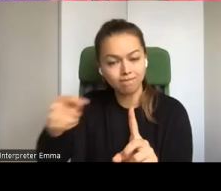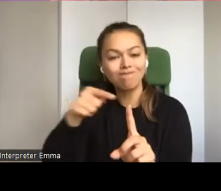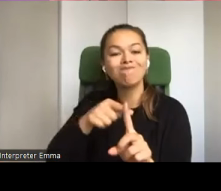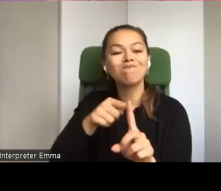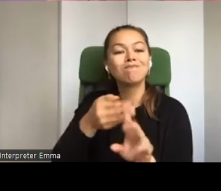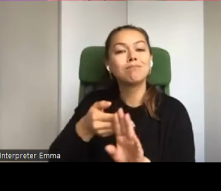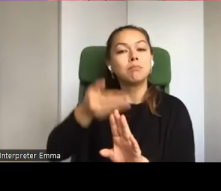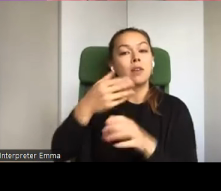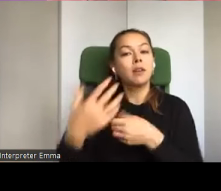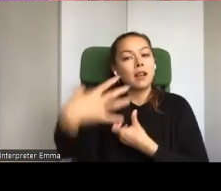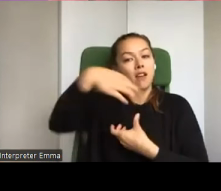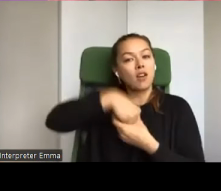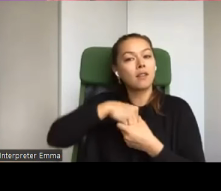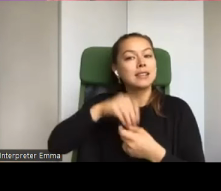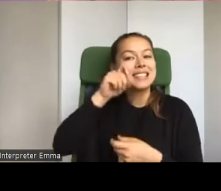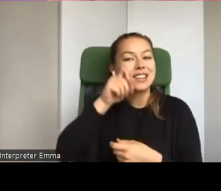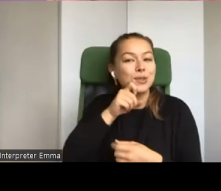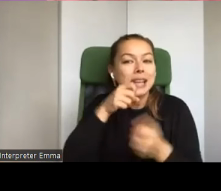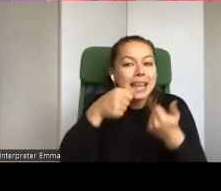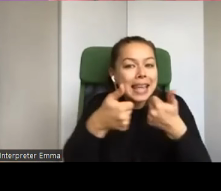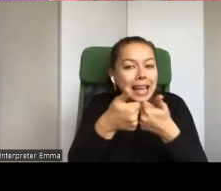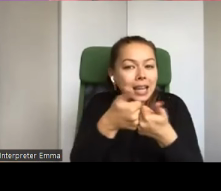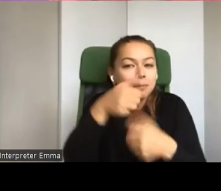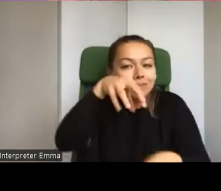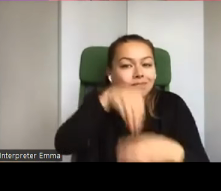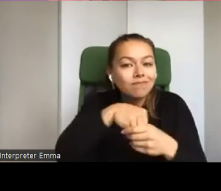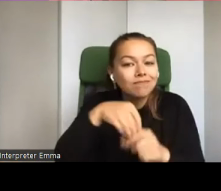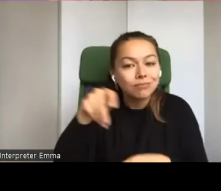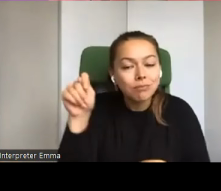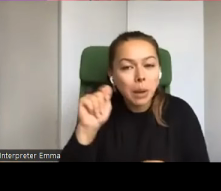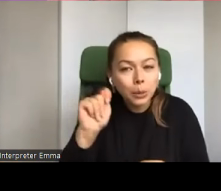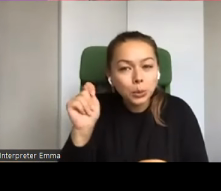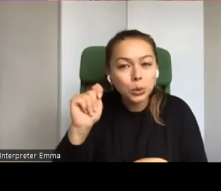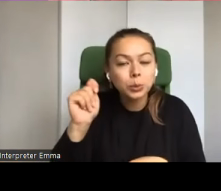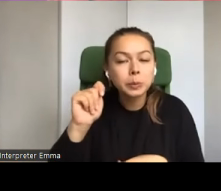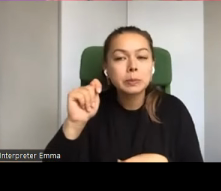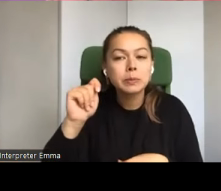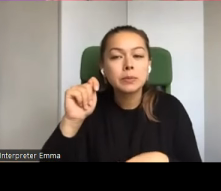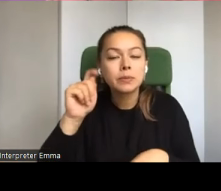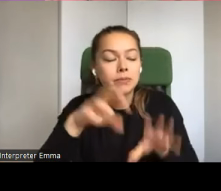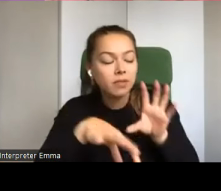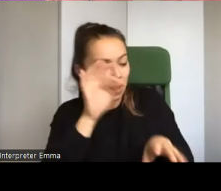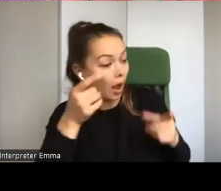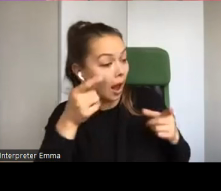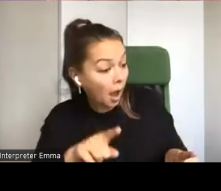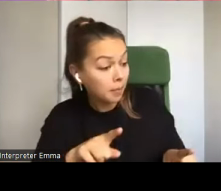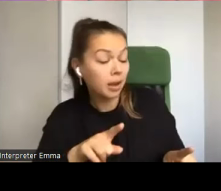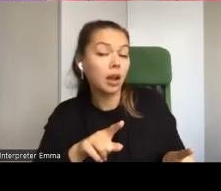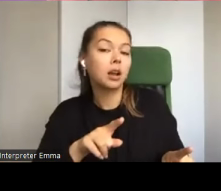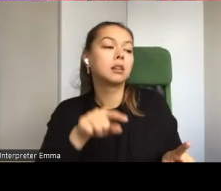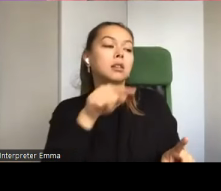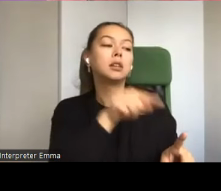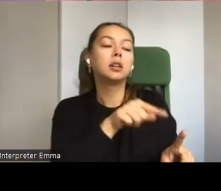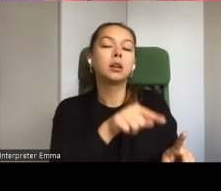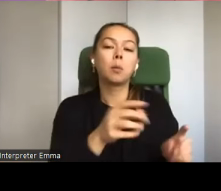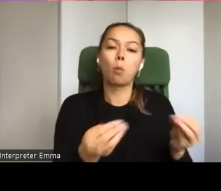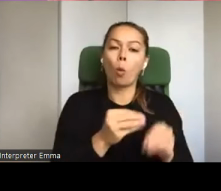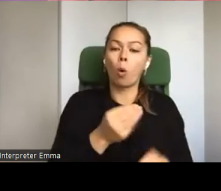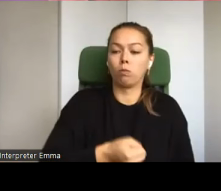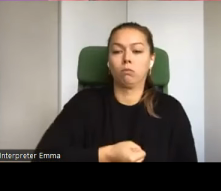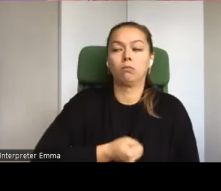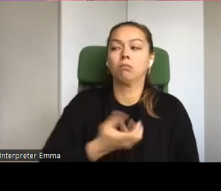in the bathroom, and he was found, and the disclosure happened. And that's when he started talking about the abuse. He's